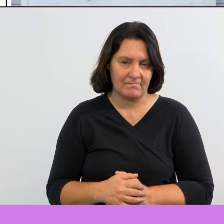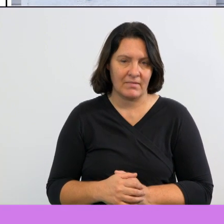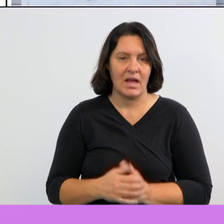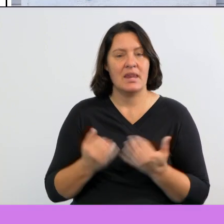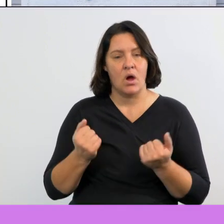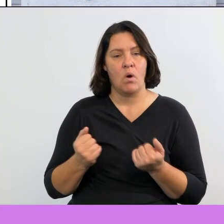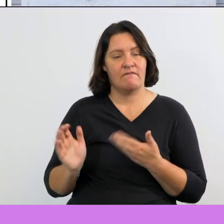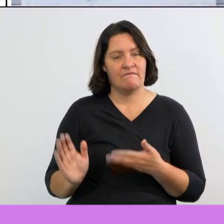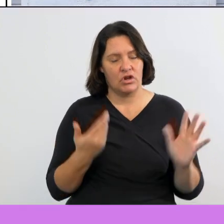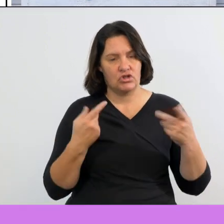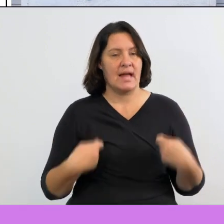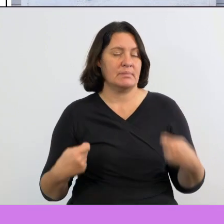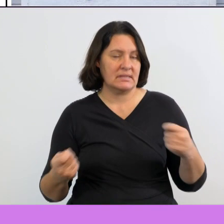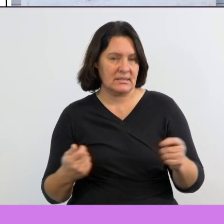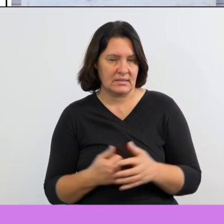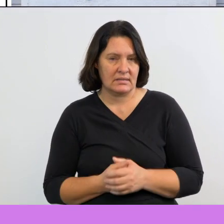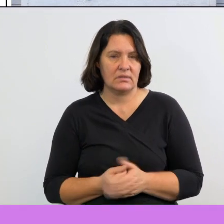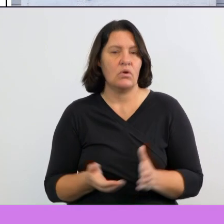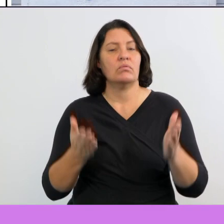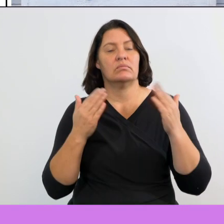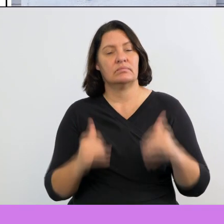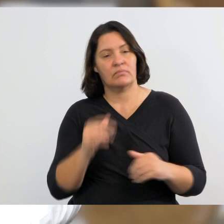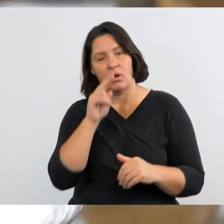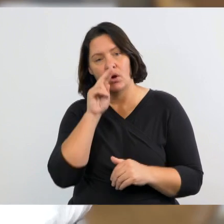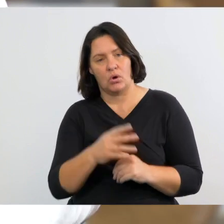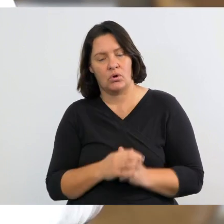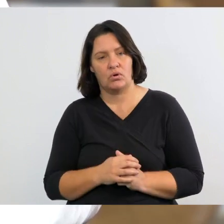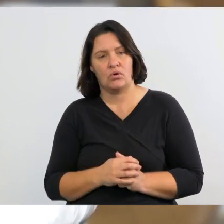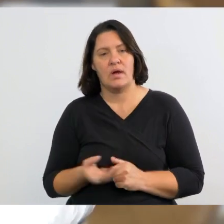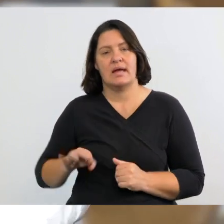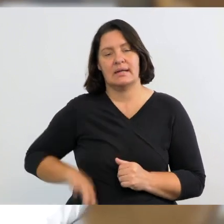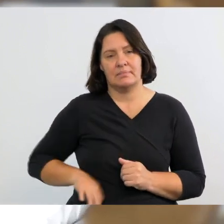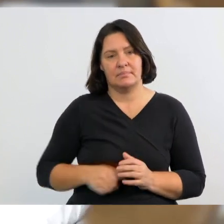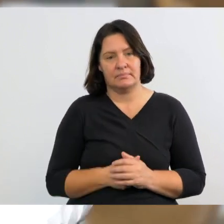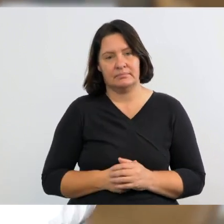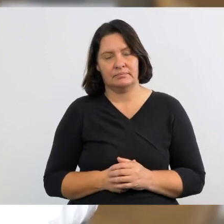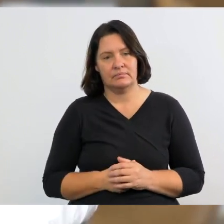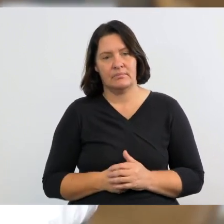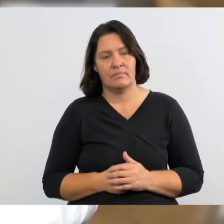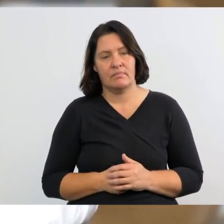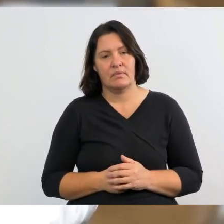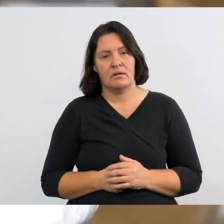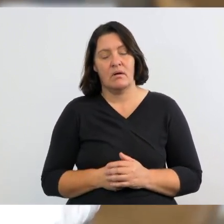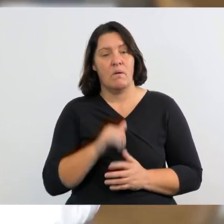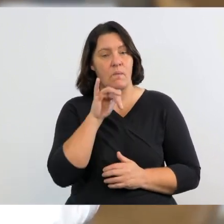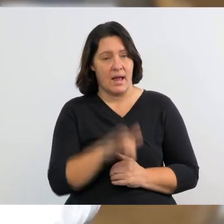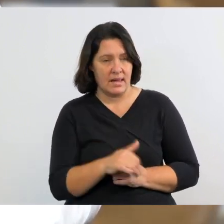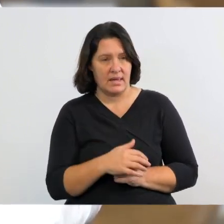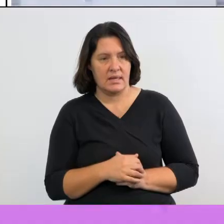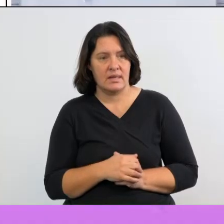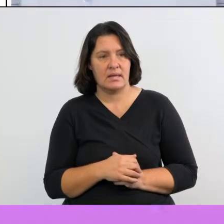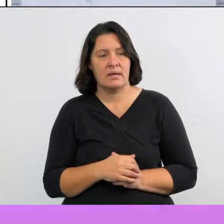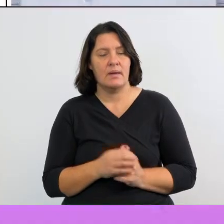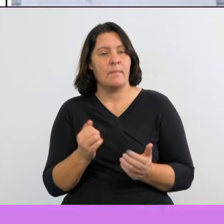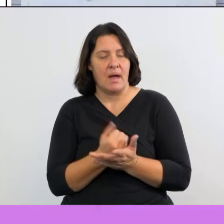total. So now I'm done with my expenses. Let us quickly look then at the income. So for Y,